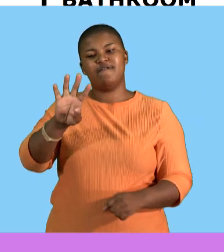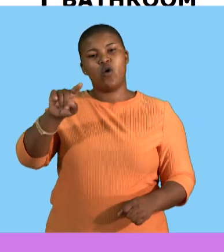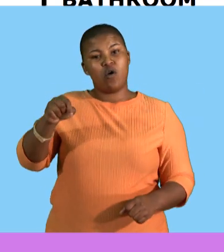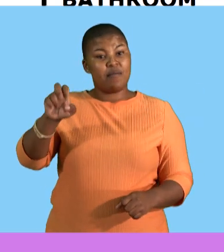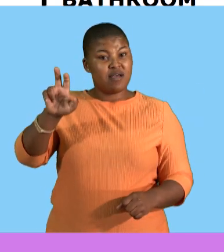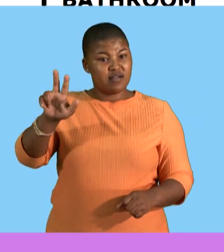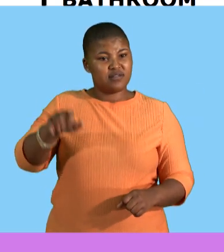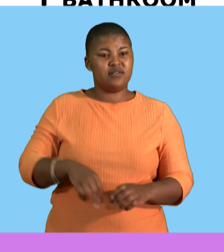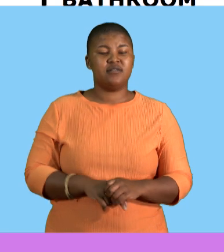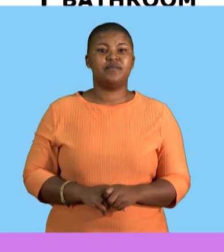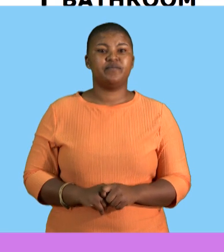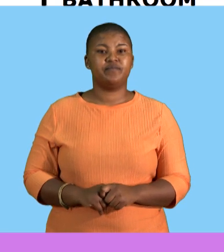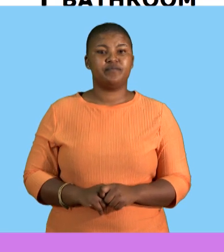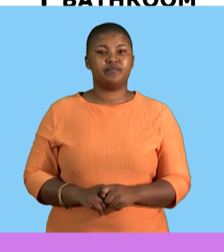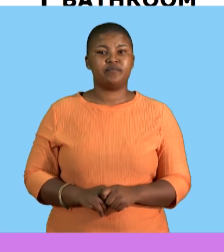4,8.